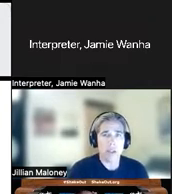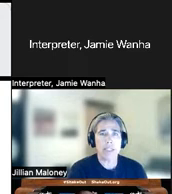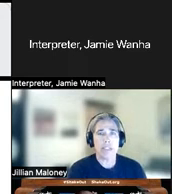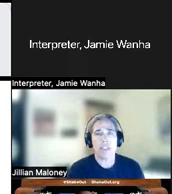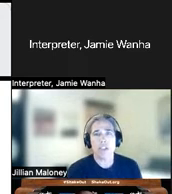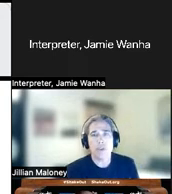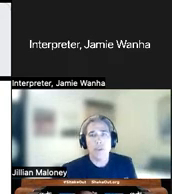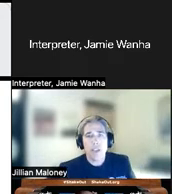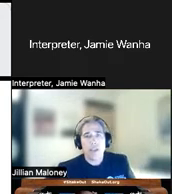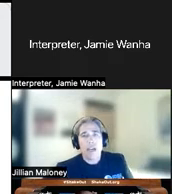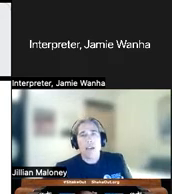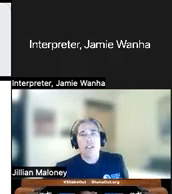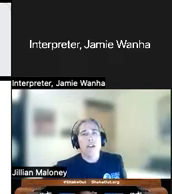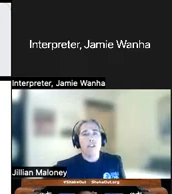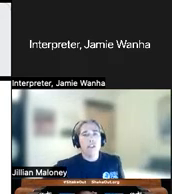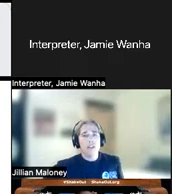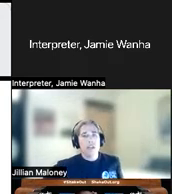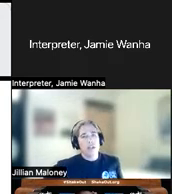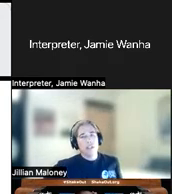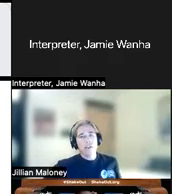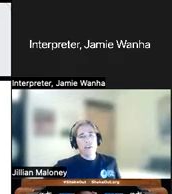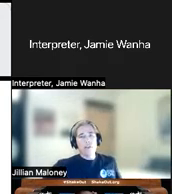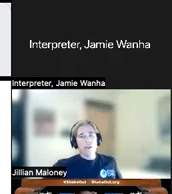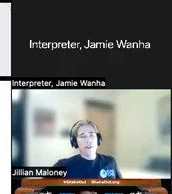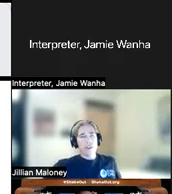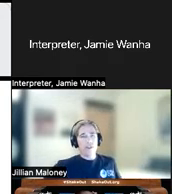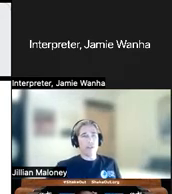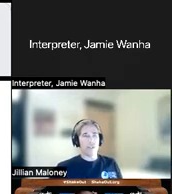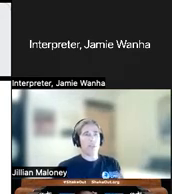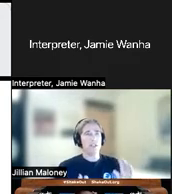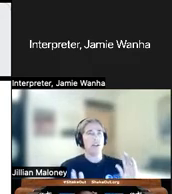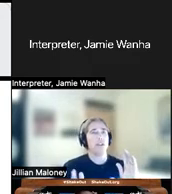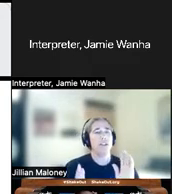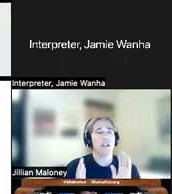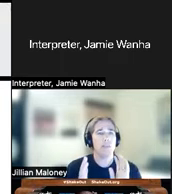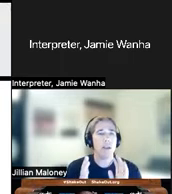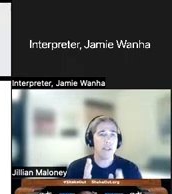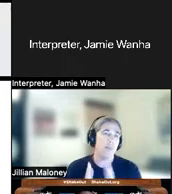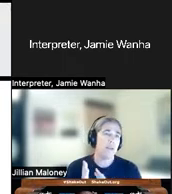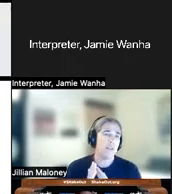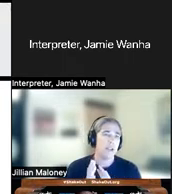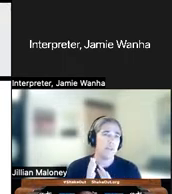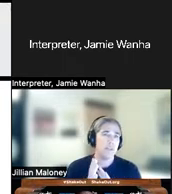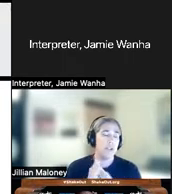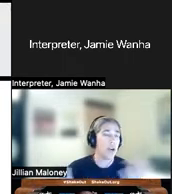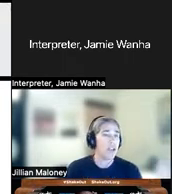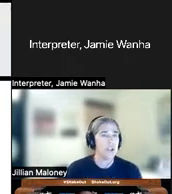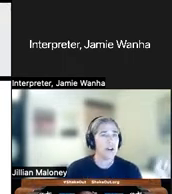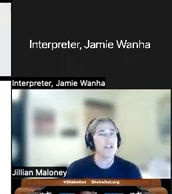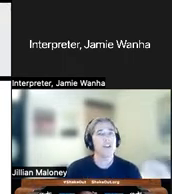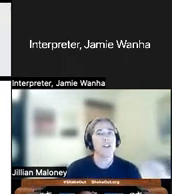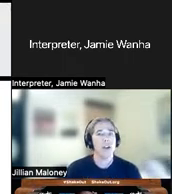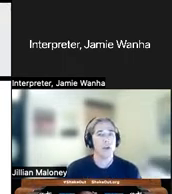So the 1862 event, yeah, it's not included in that. The 700 year recurrence interval is based on evidence from a